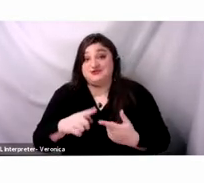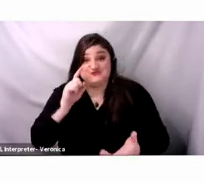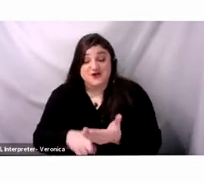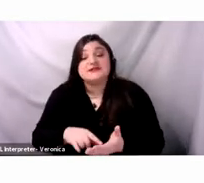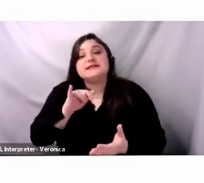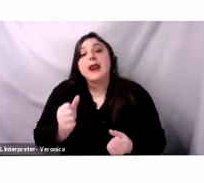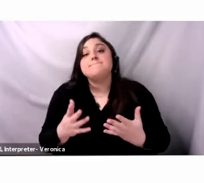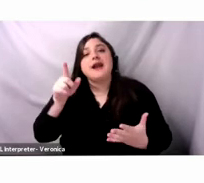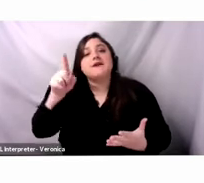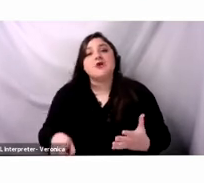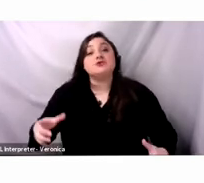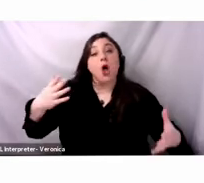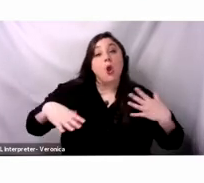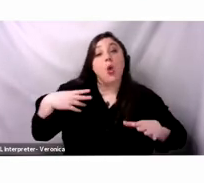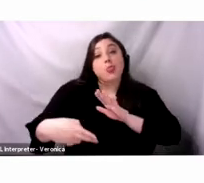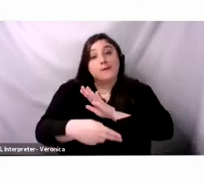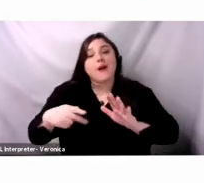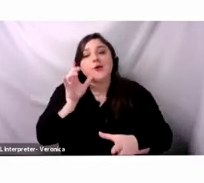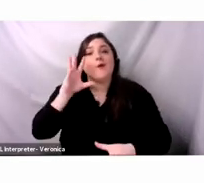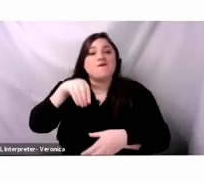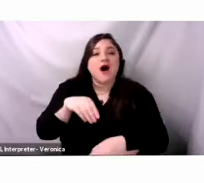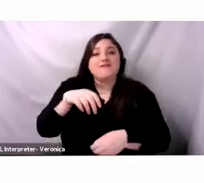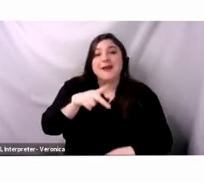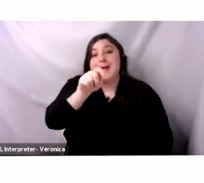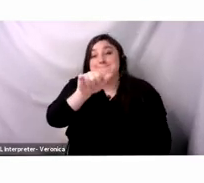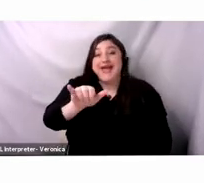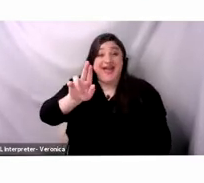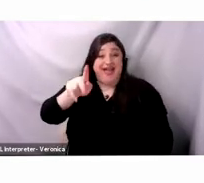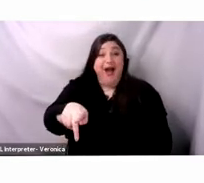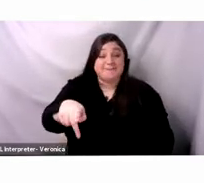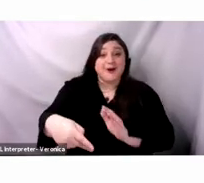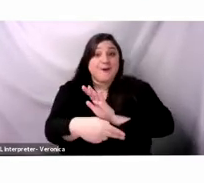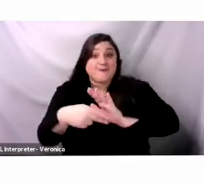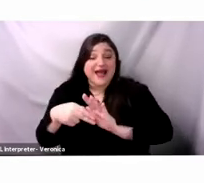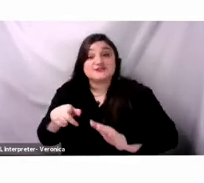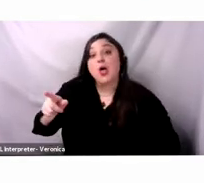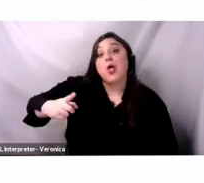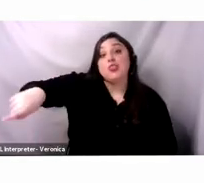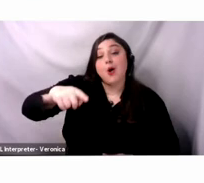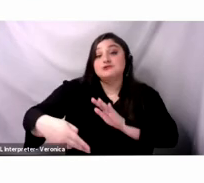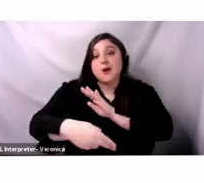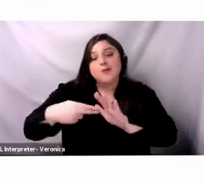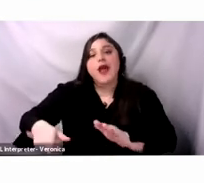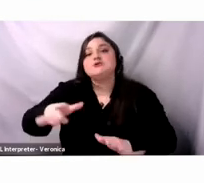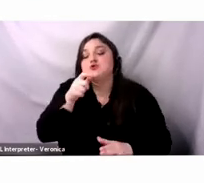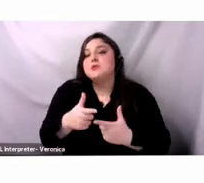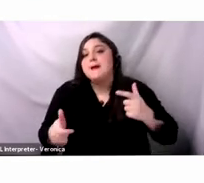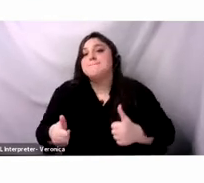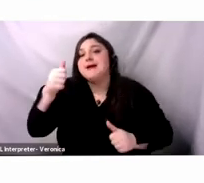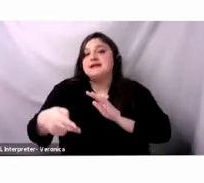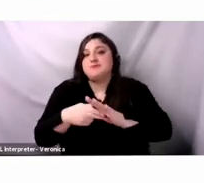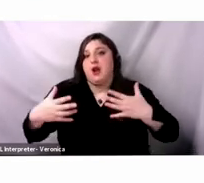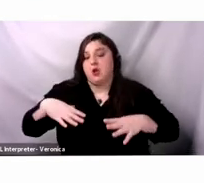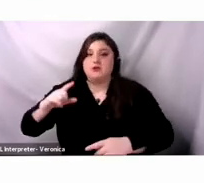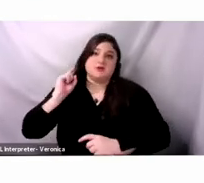canceling orders during the pandemic and are thus indebted to garment workers, these brands make up a bulk of the clothing that comes through Compromonto, where